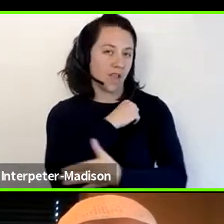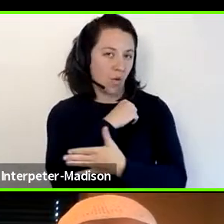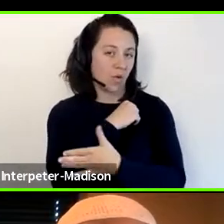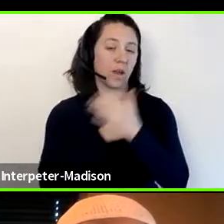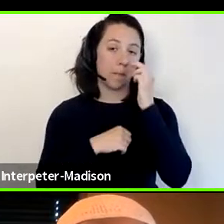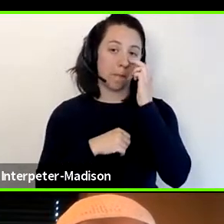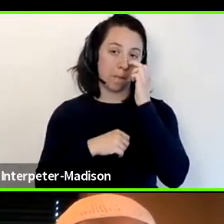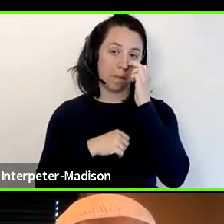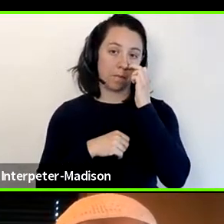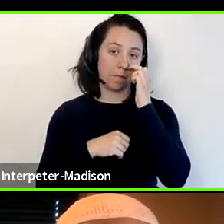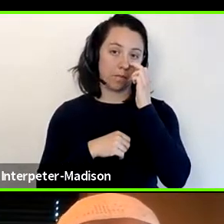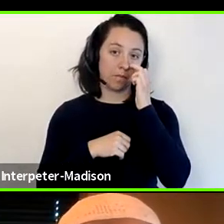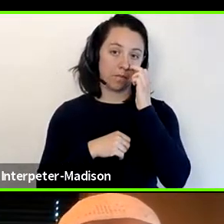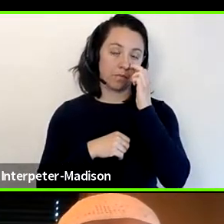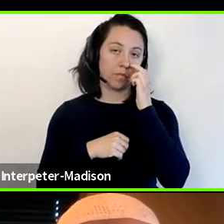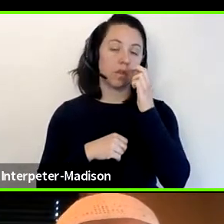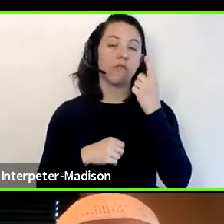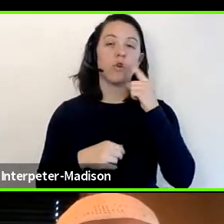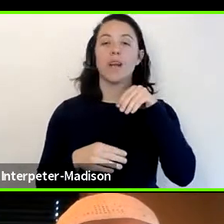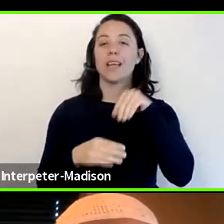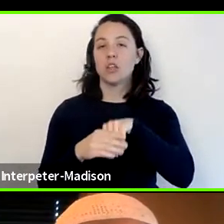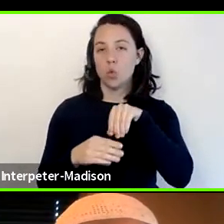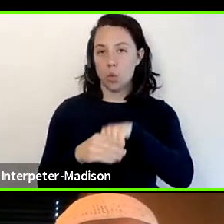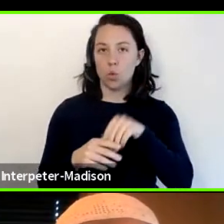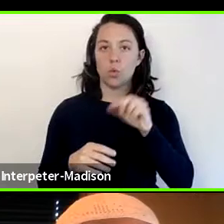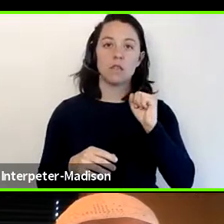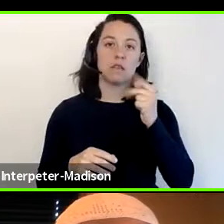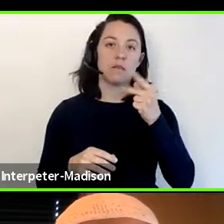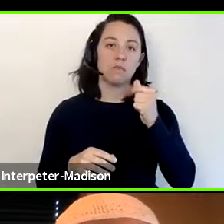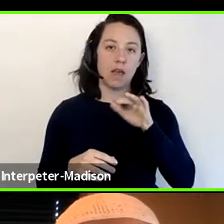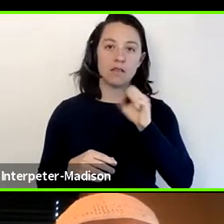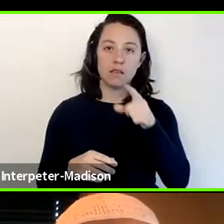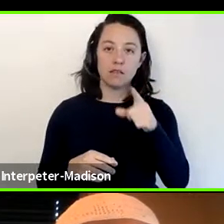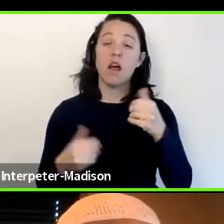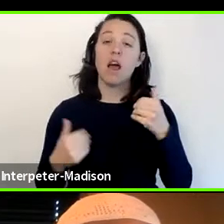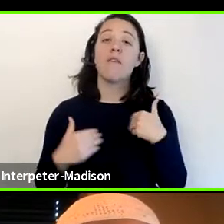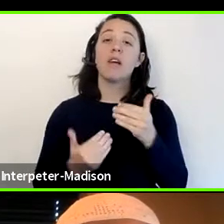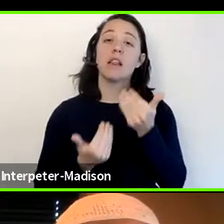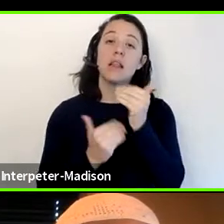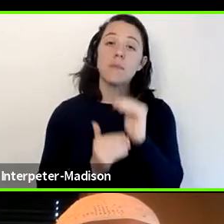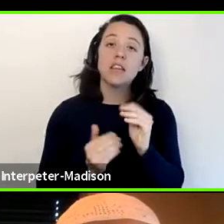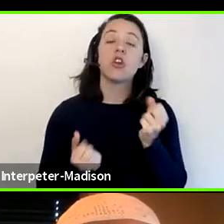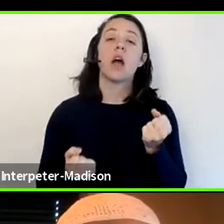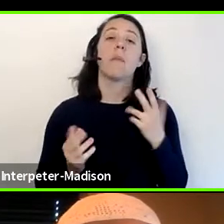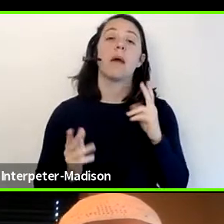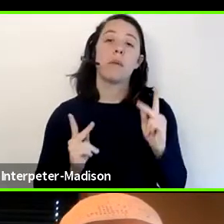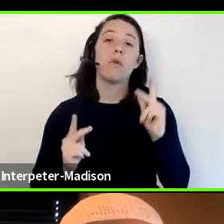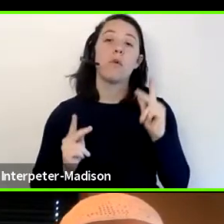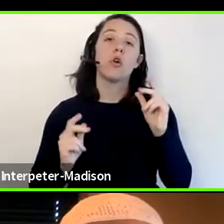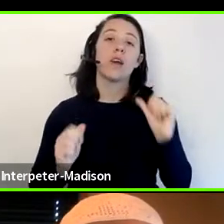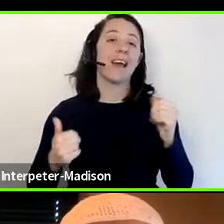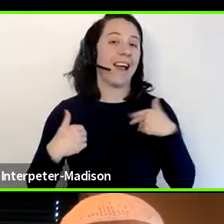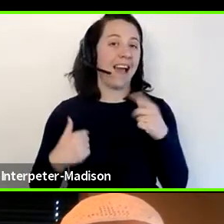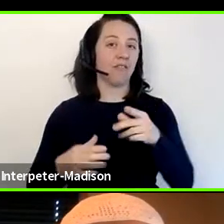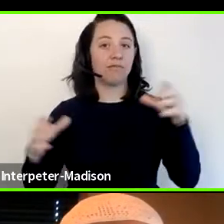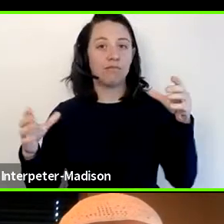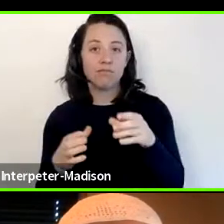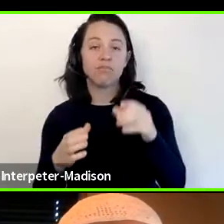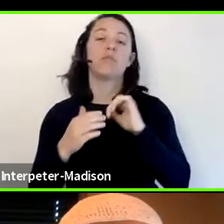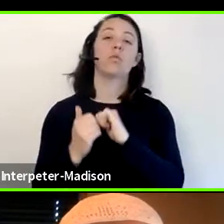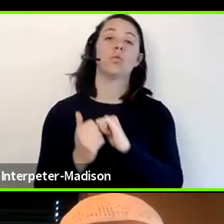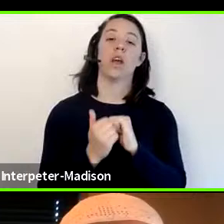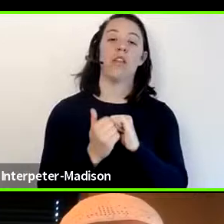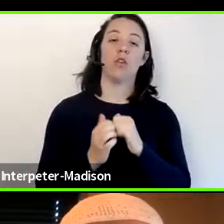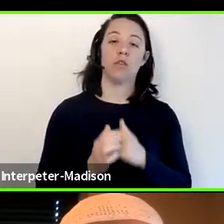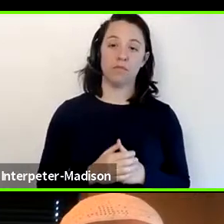The indoor county guidance, they have limitations as to how many people you can have in one gathering space. What I